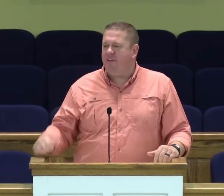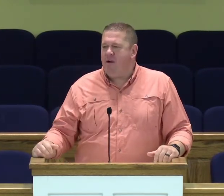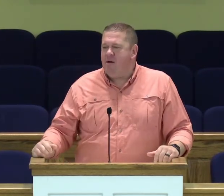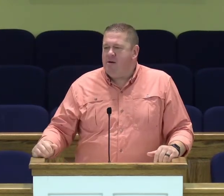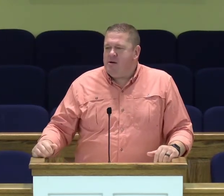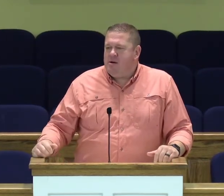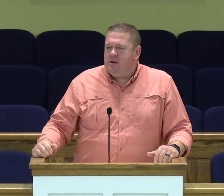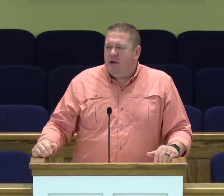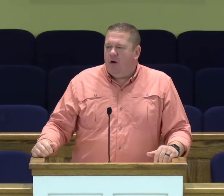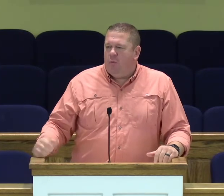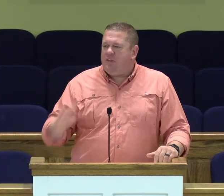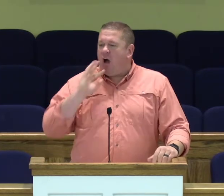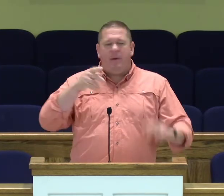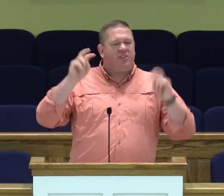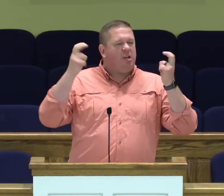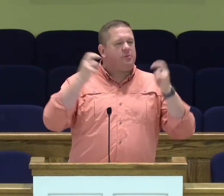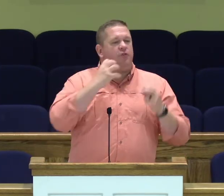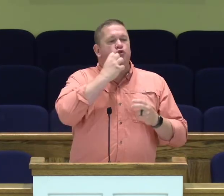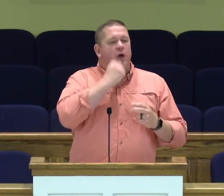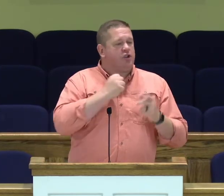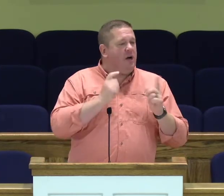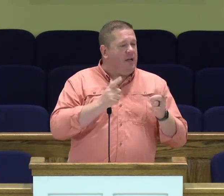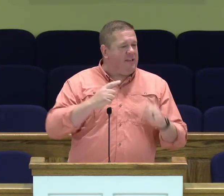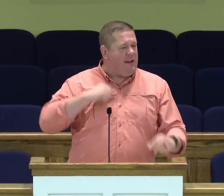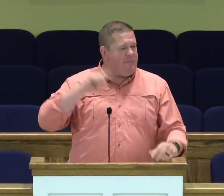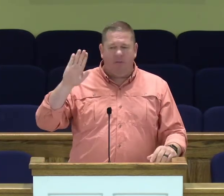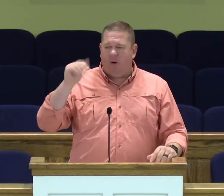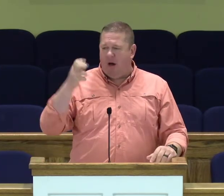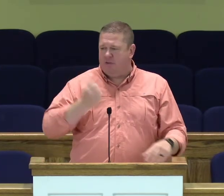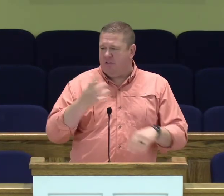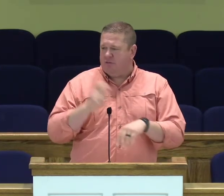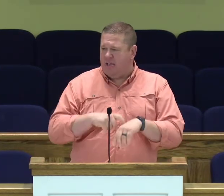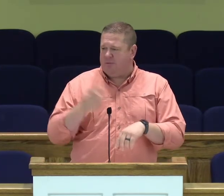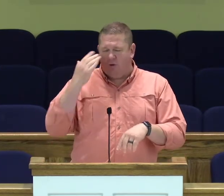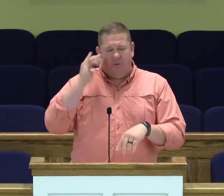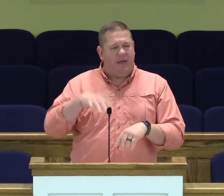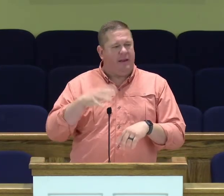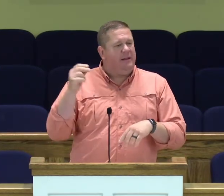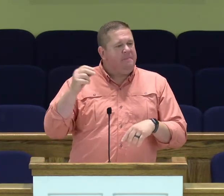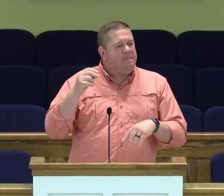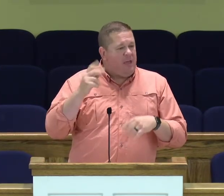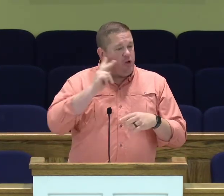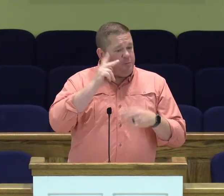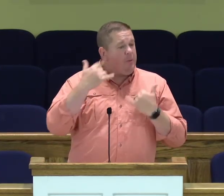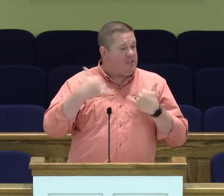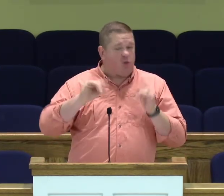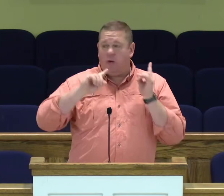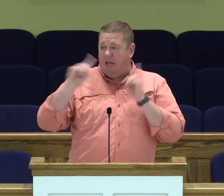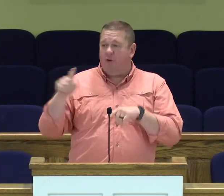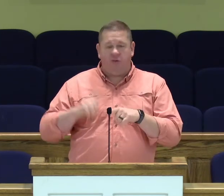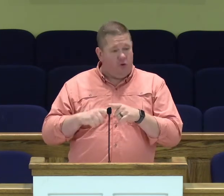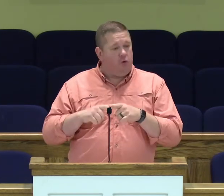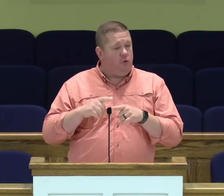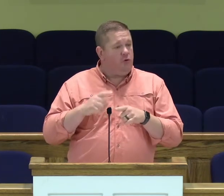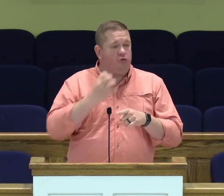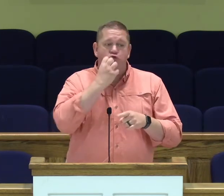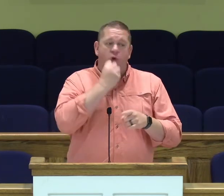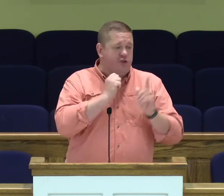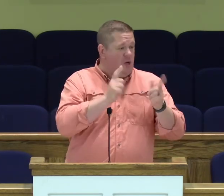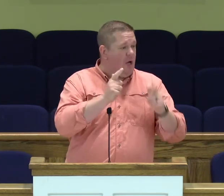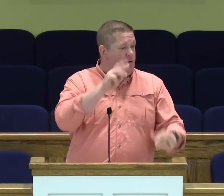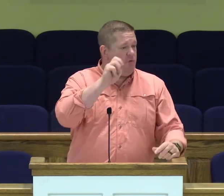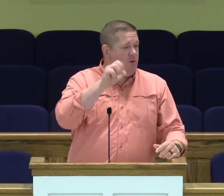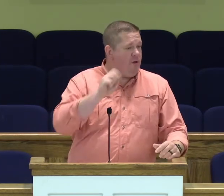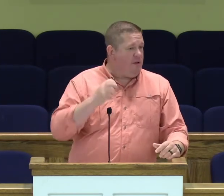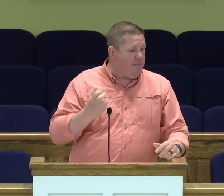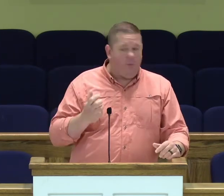life. We talk about the subject of treasure hunting, and I've been to the Bahamas several times, you know that, and there's people that still go down there to treasure